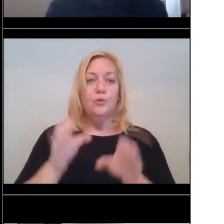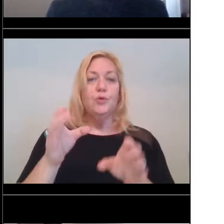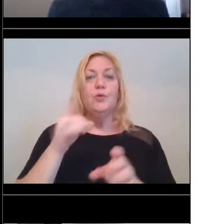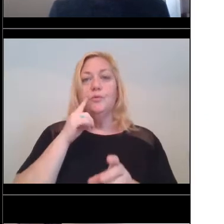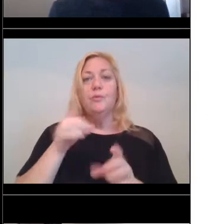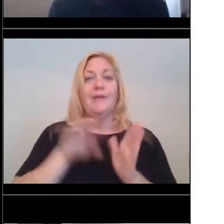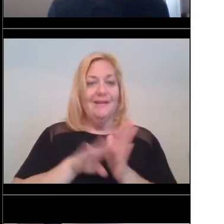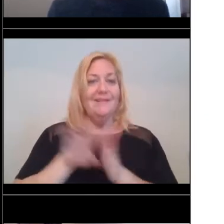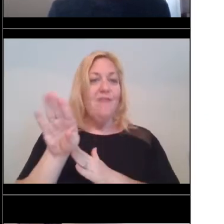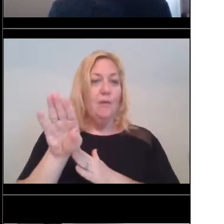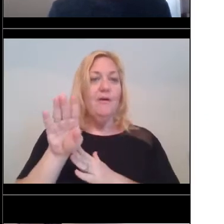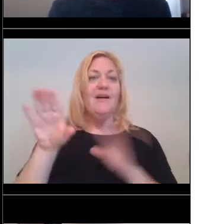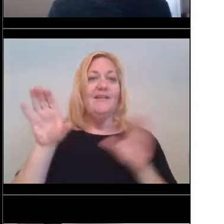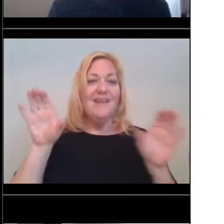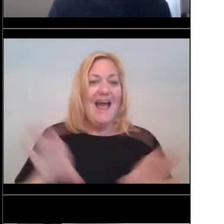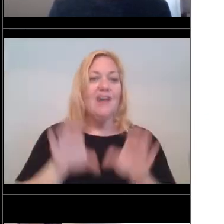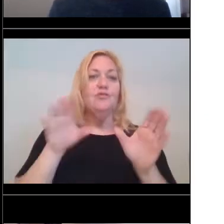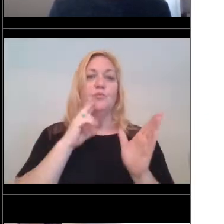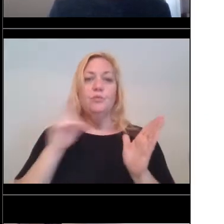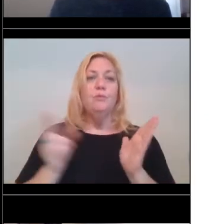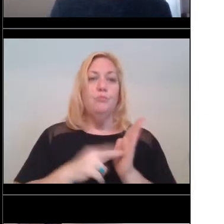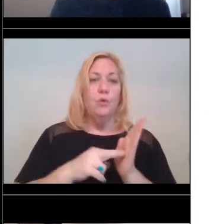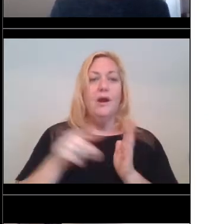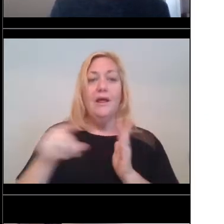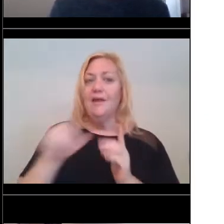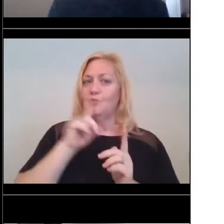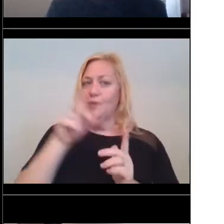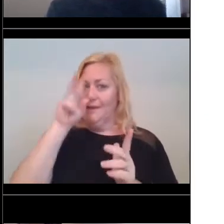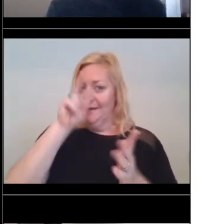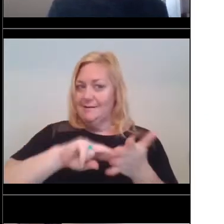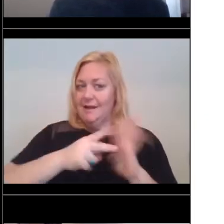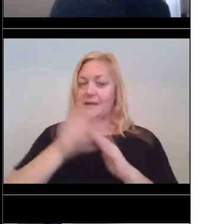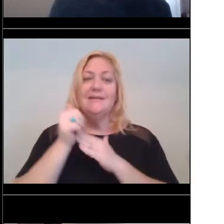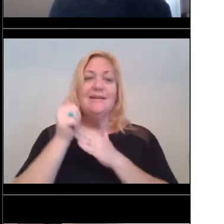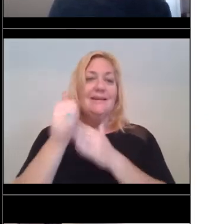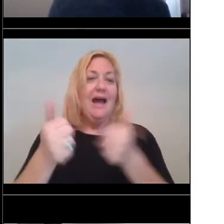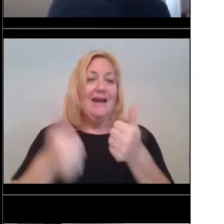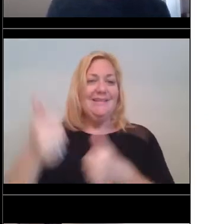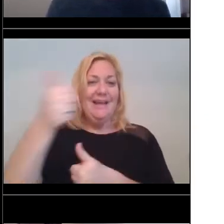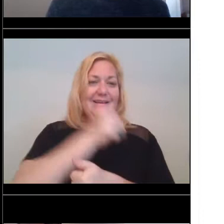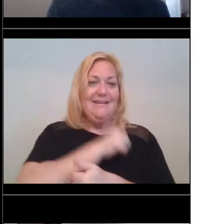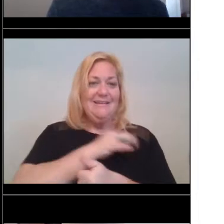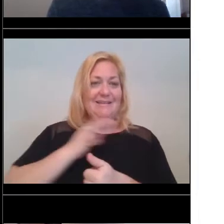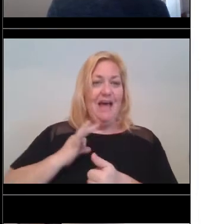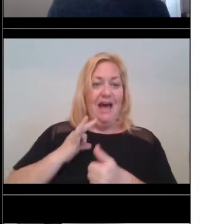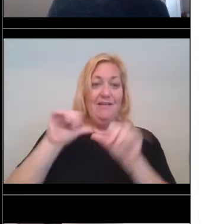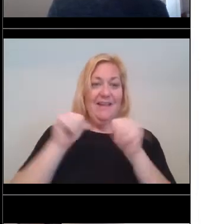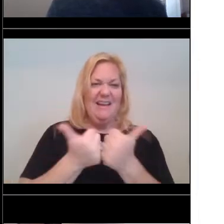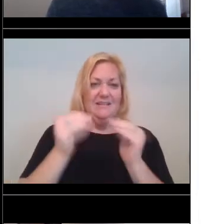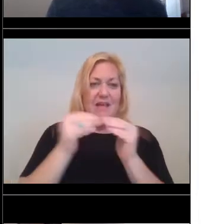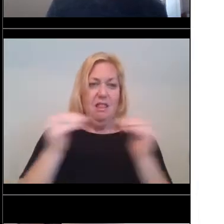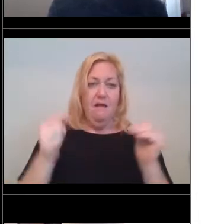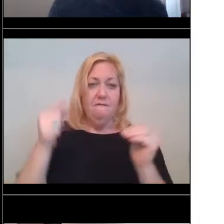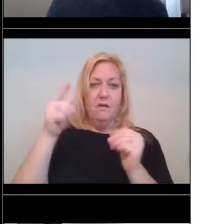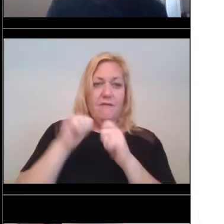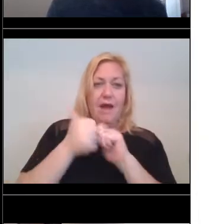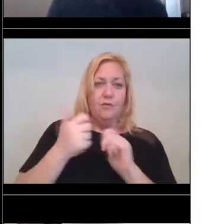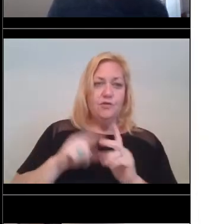development of an actionable report. And this is really intended to guide executive staff at the agency level on how to